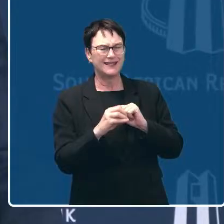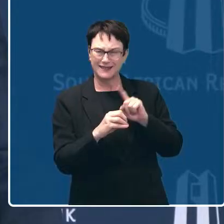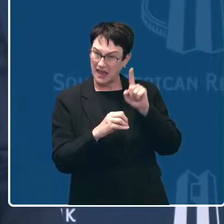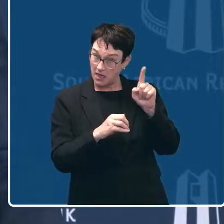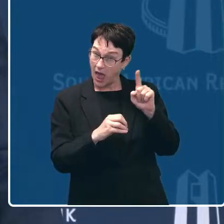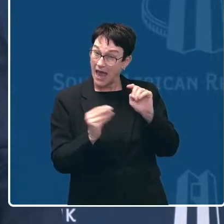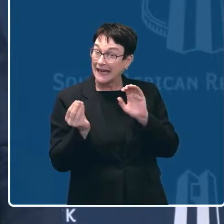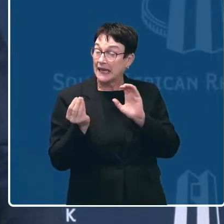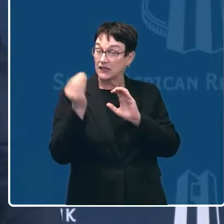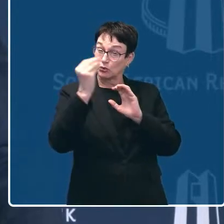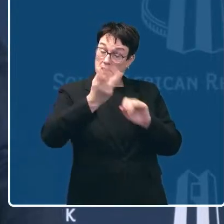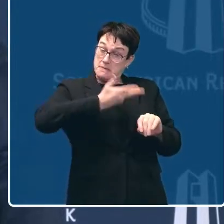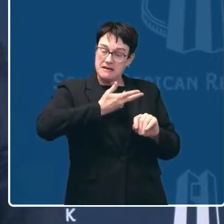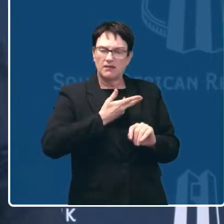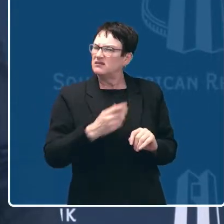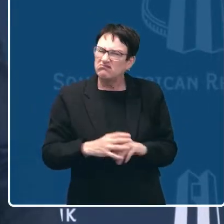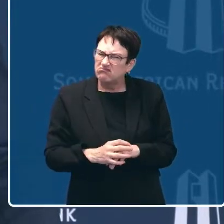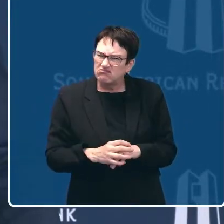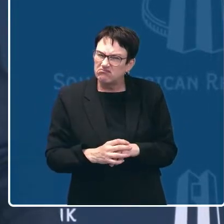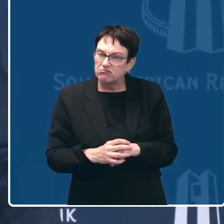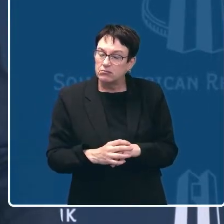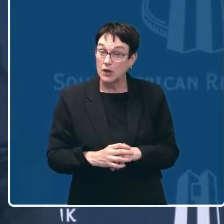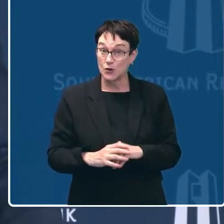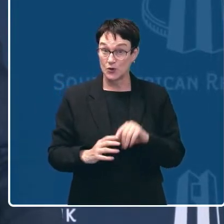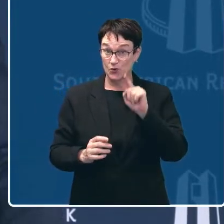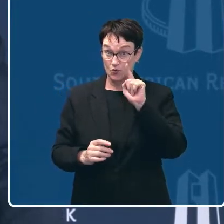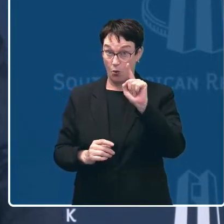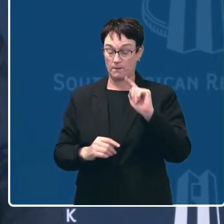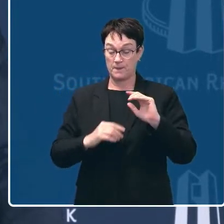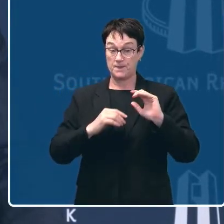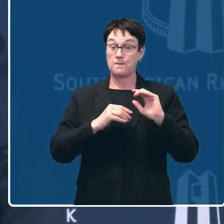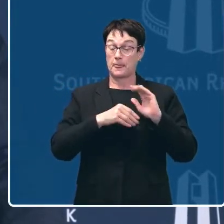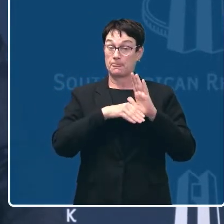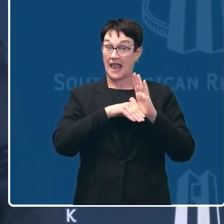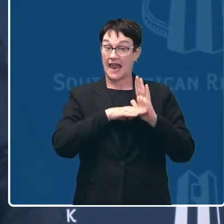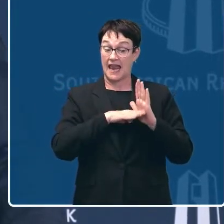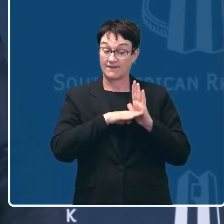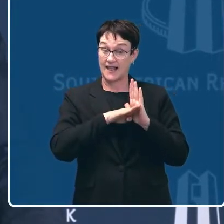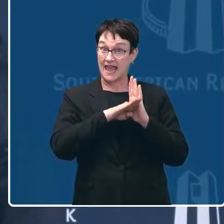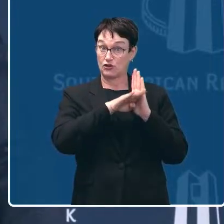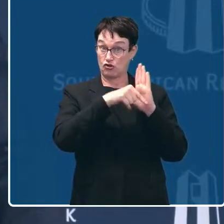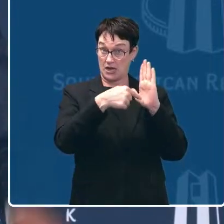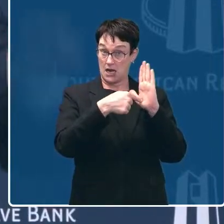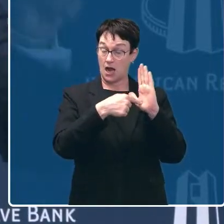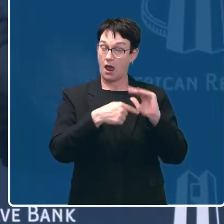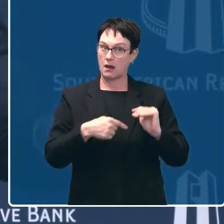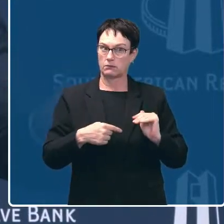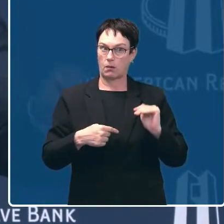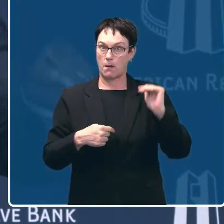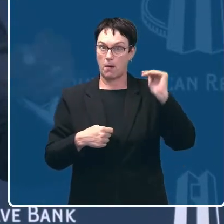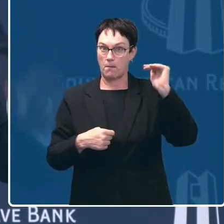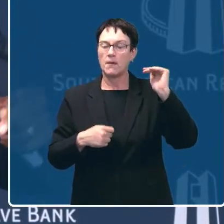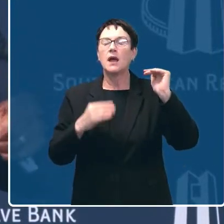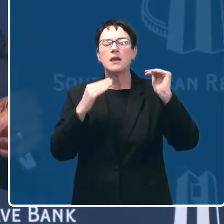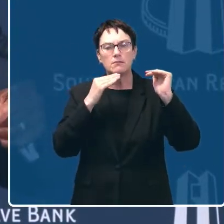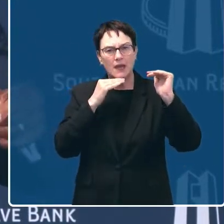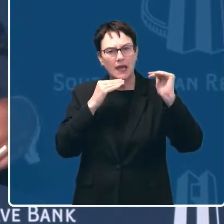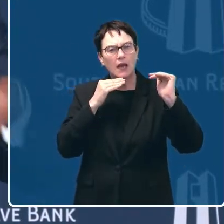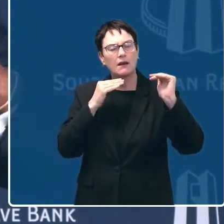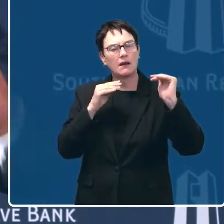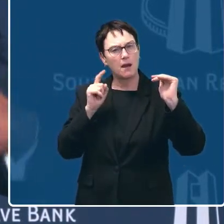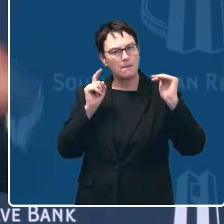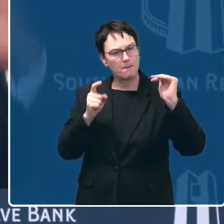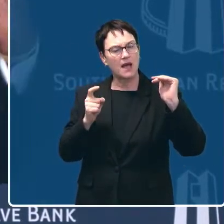inflation, the higher the interest rates are going to be needed to deal with that high